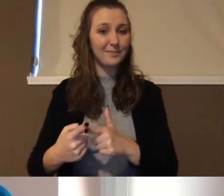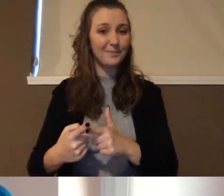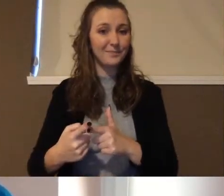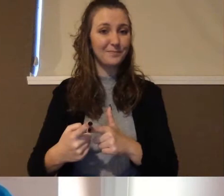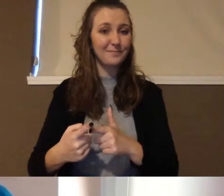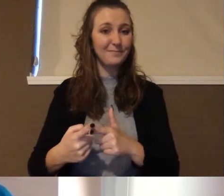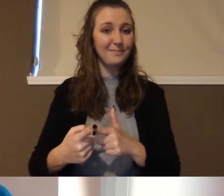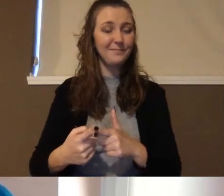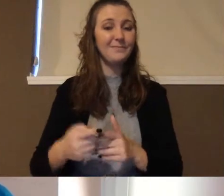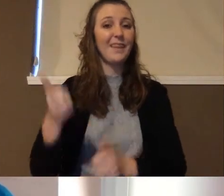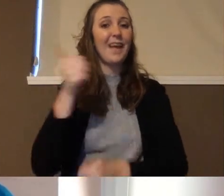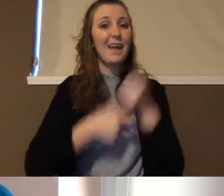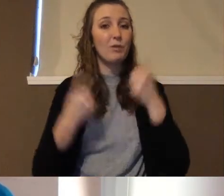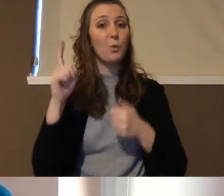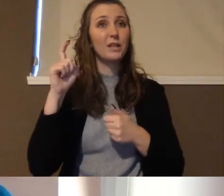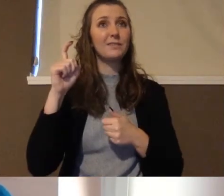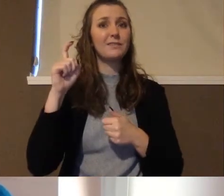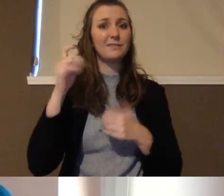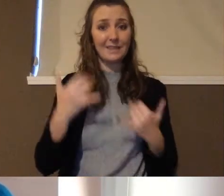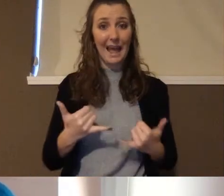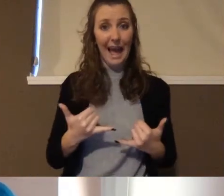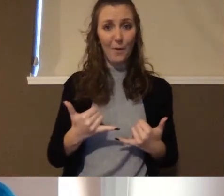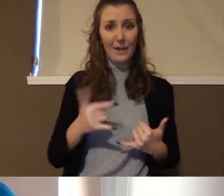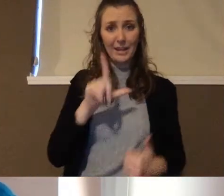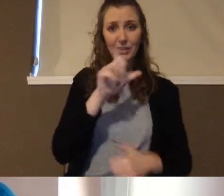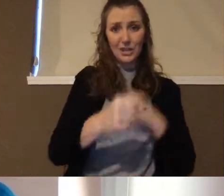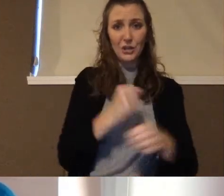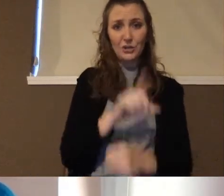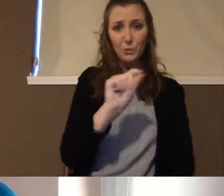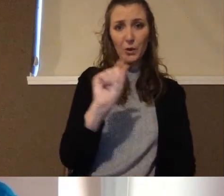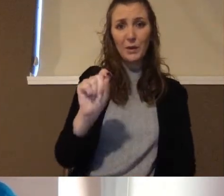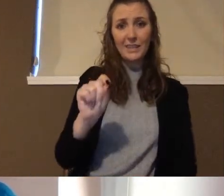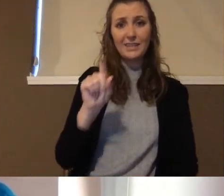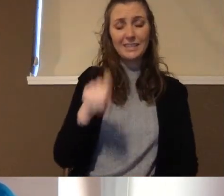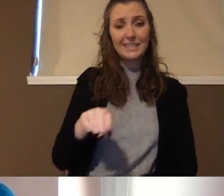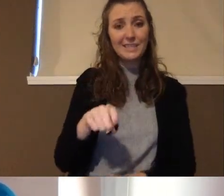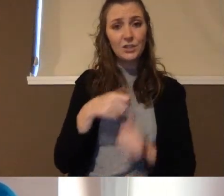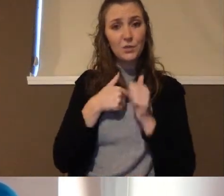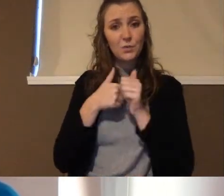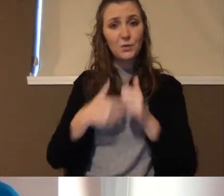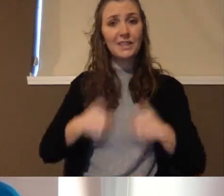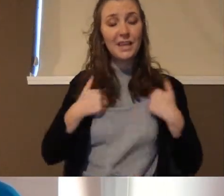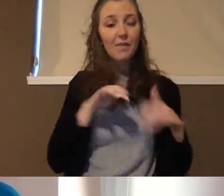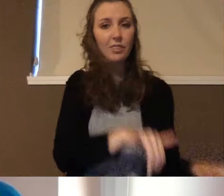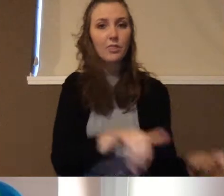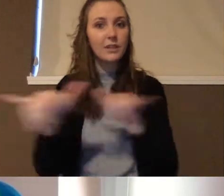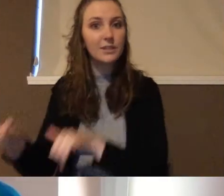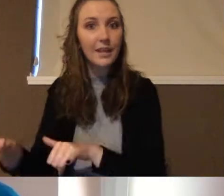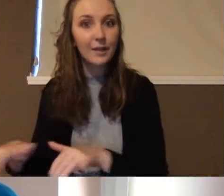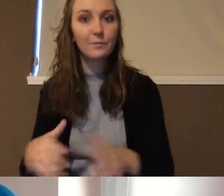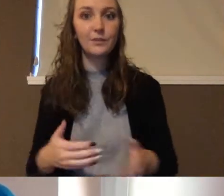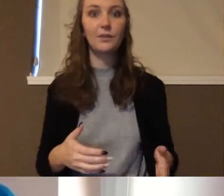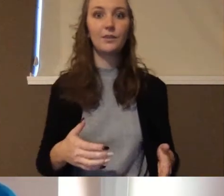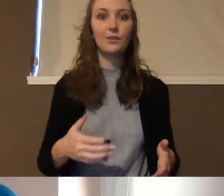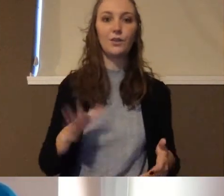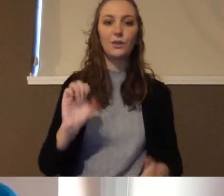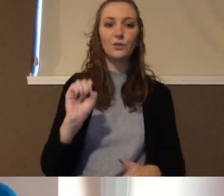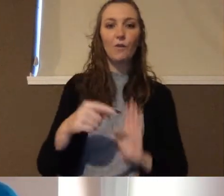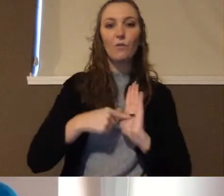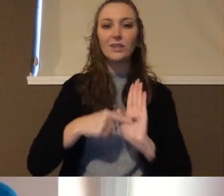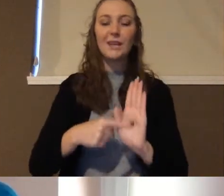meant when they were first written, and then get ourselves and everybody else to live like